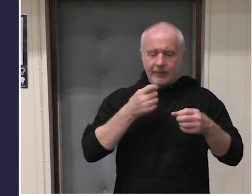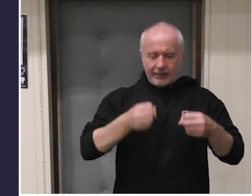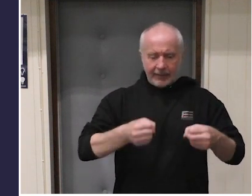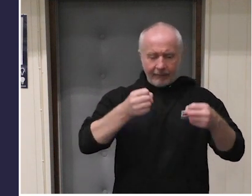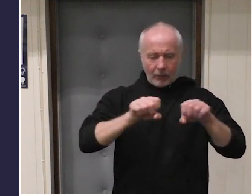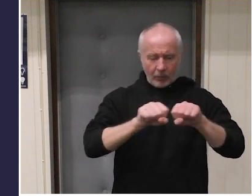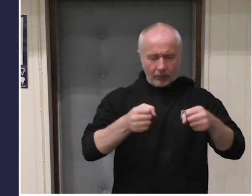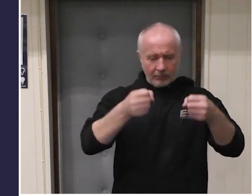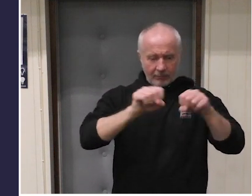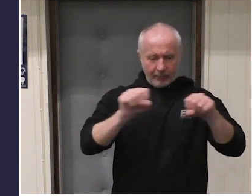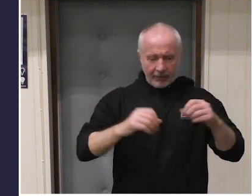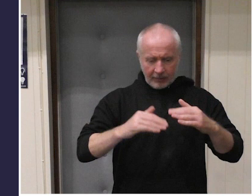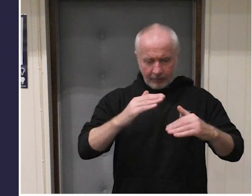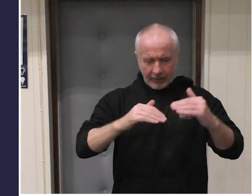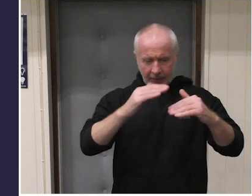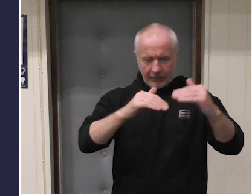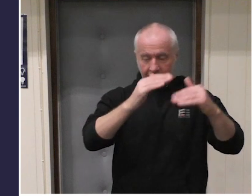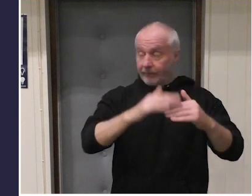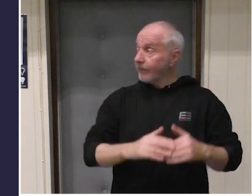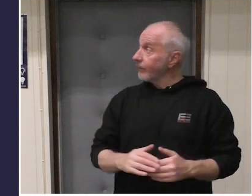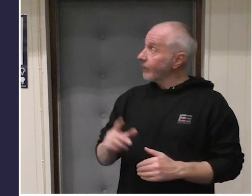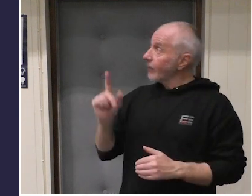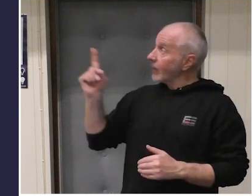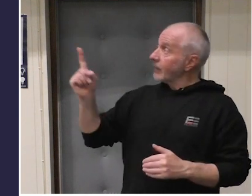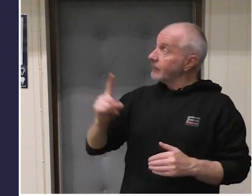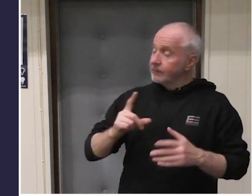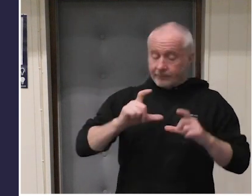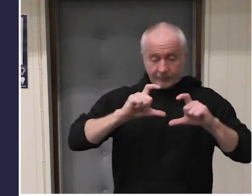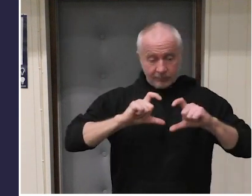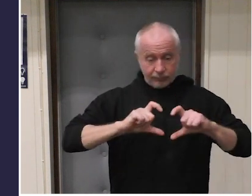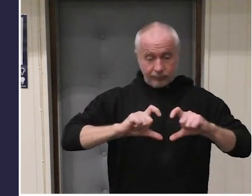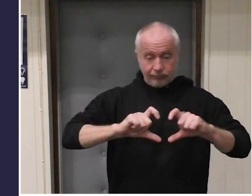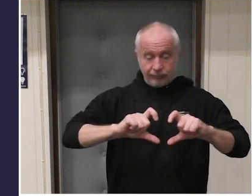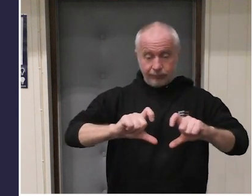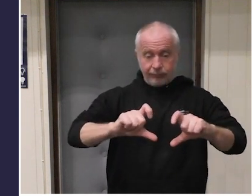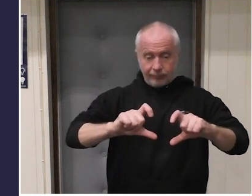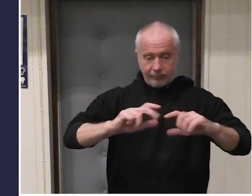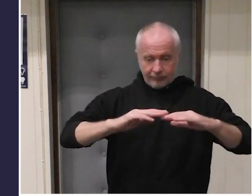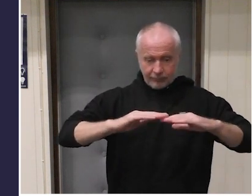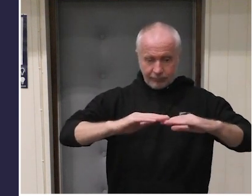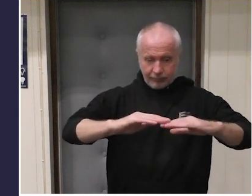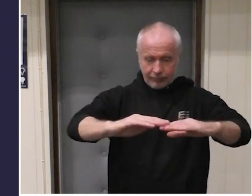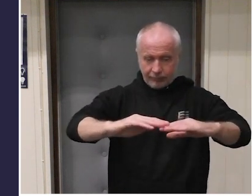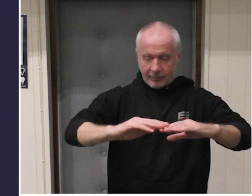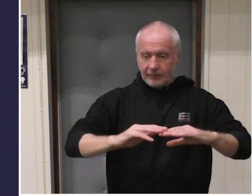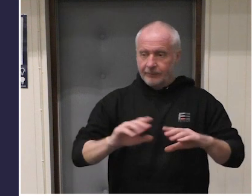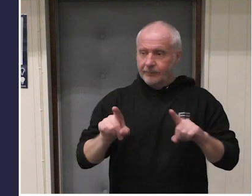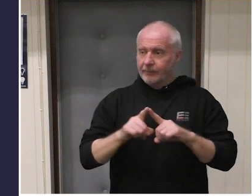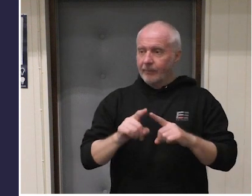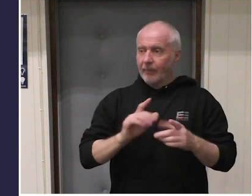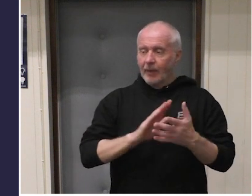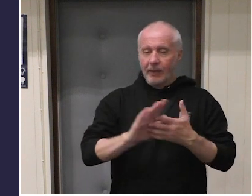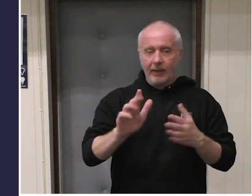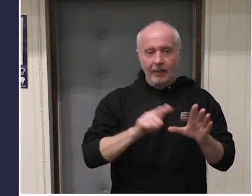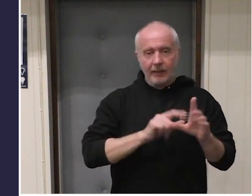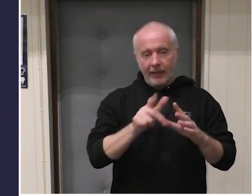And their stability comes from all these different interactions, okay, within the protein. So there's things like hydrogen